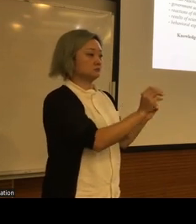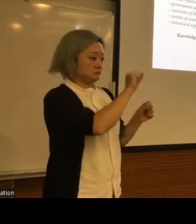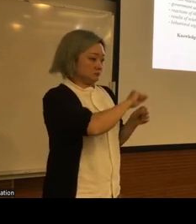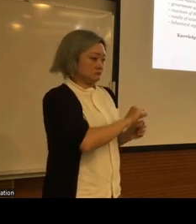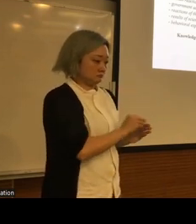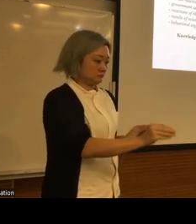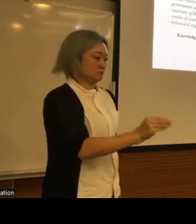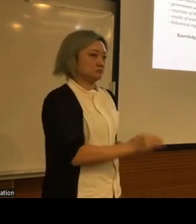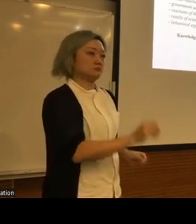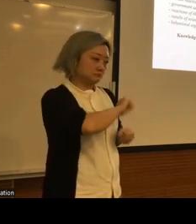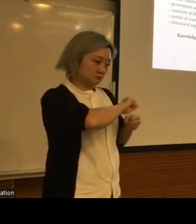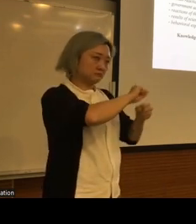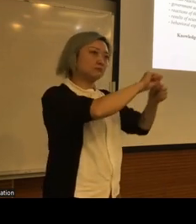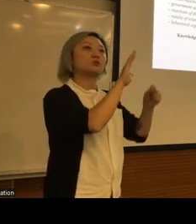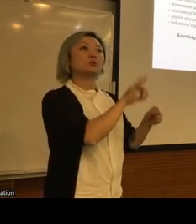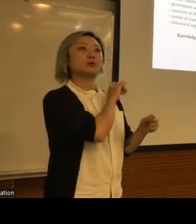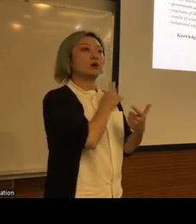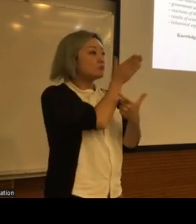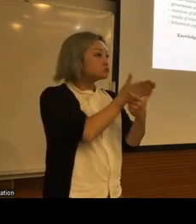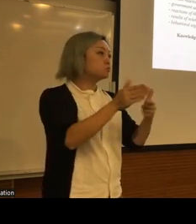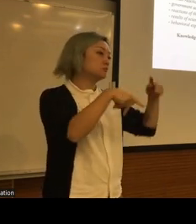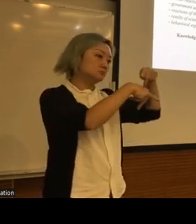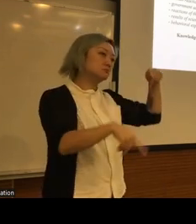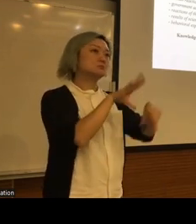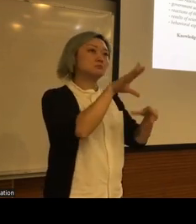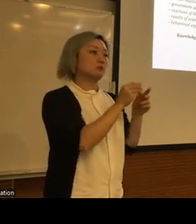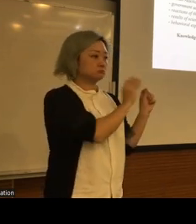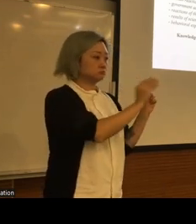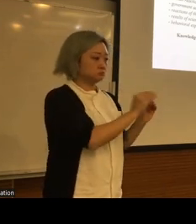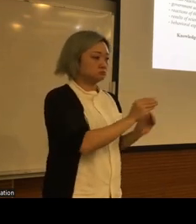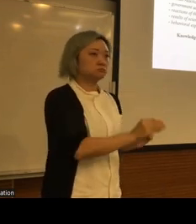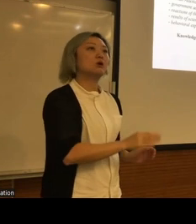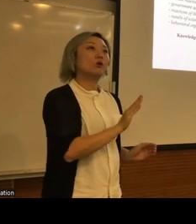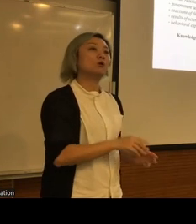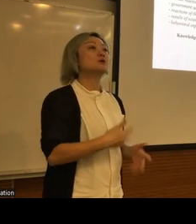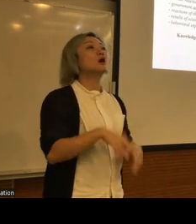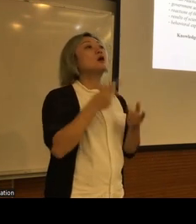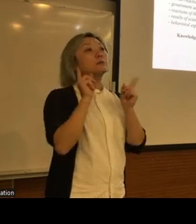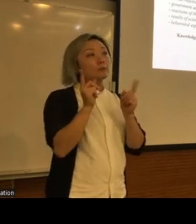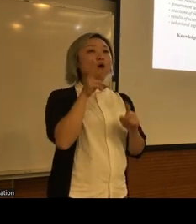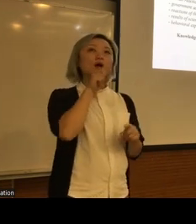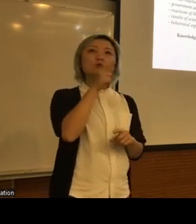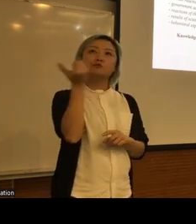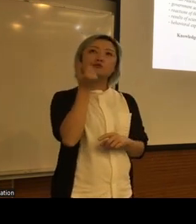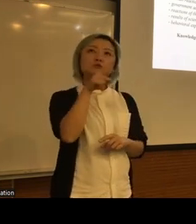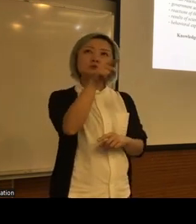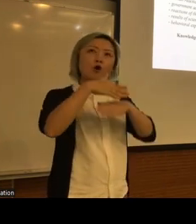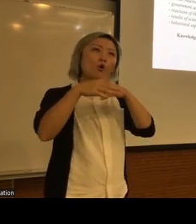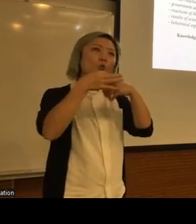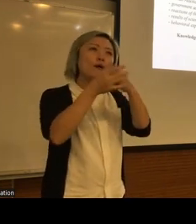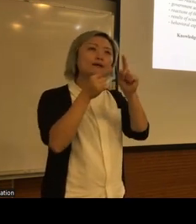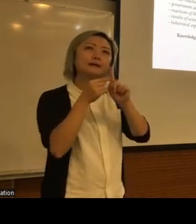different phonological forms, because you heard many people with different voices, different accents,